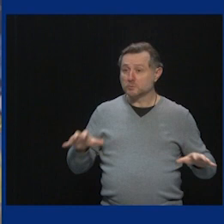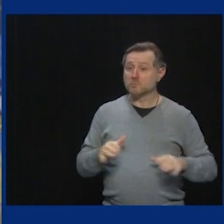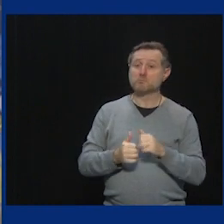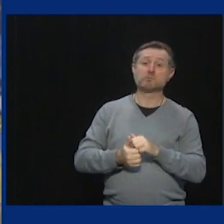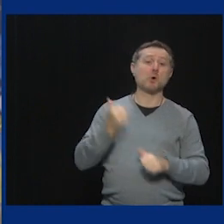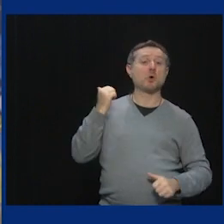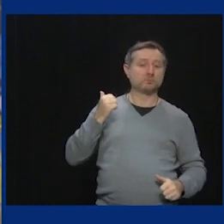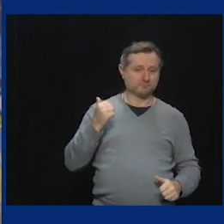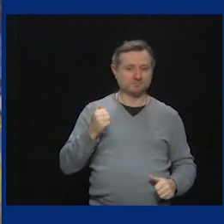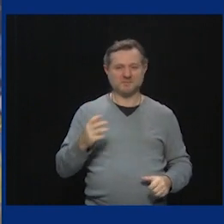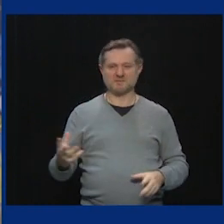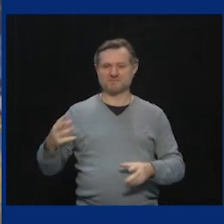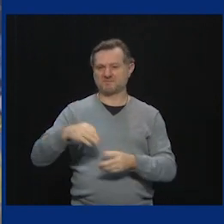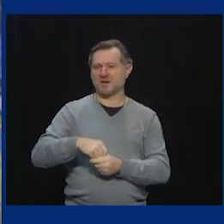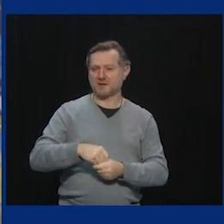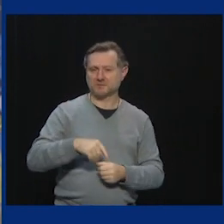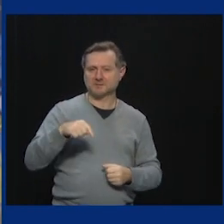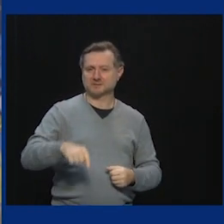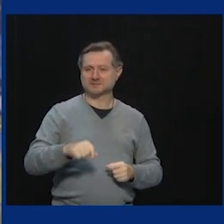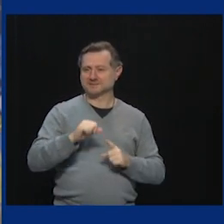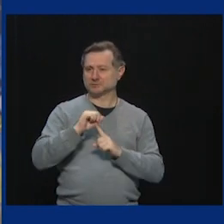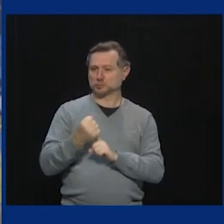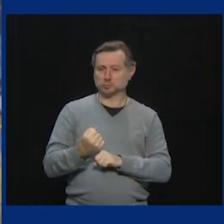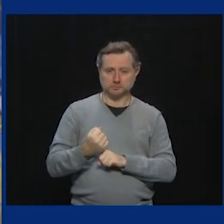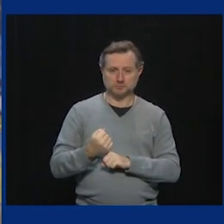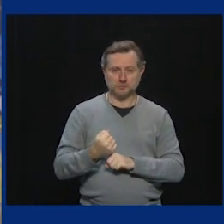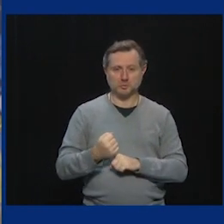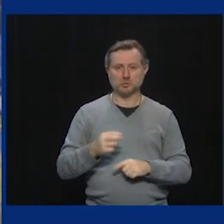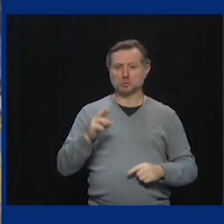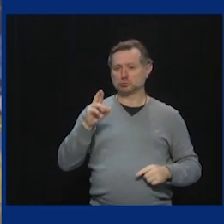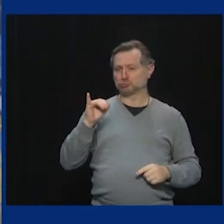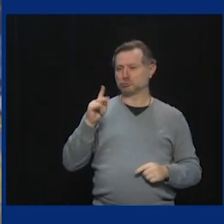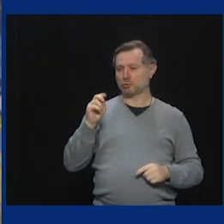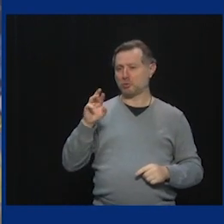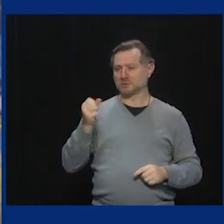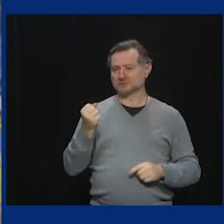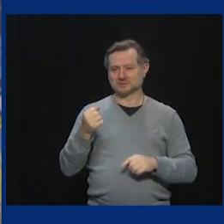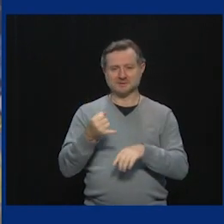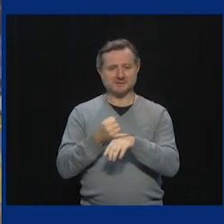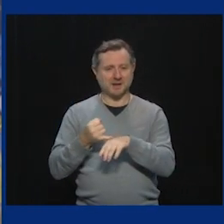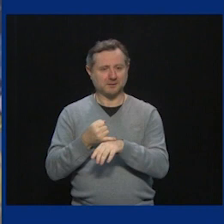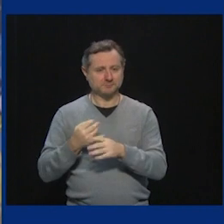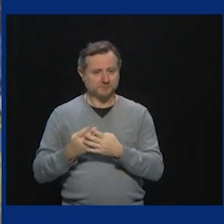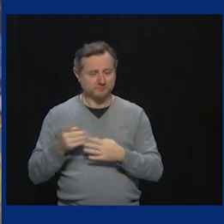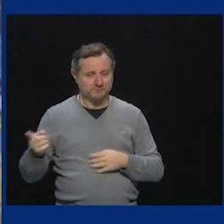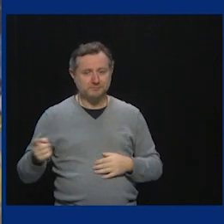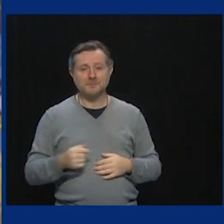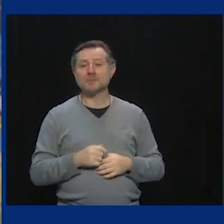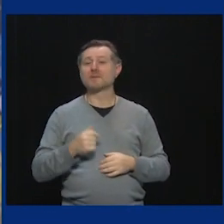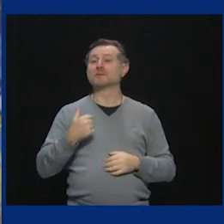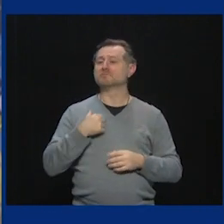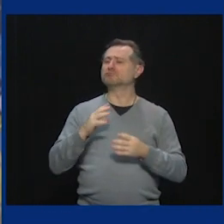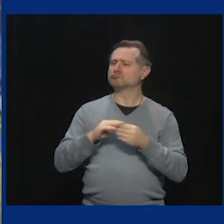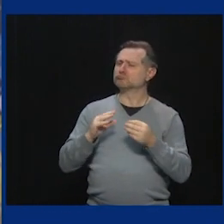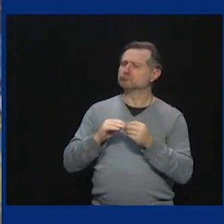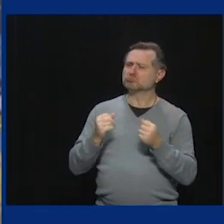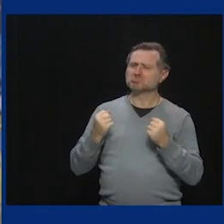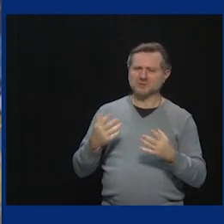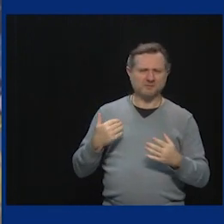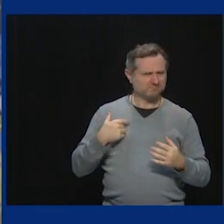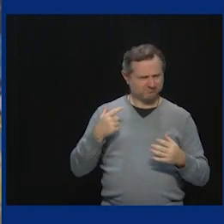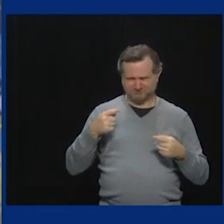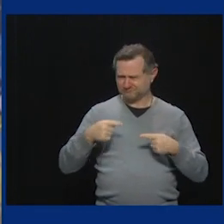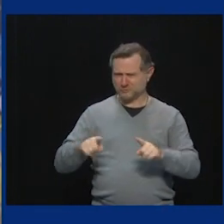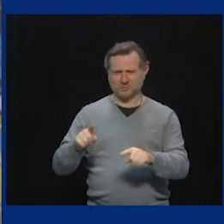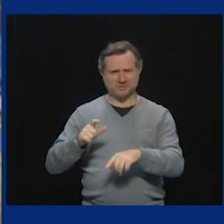this situation in Rikers because it is a tinderbox. I spoke about this a number of times in press conferences, what I know to